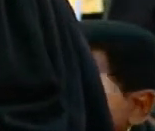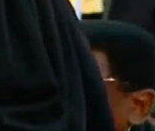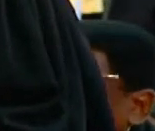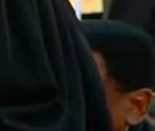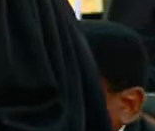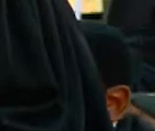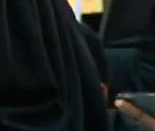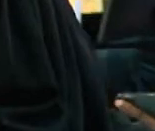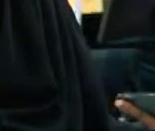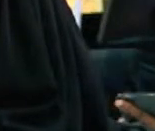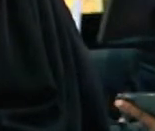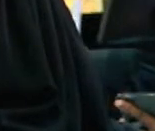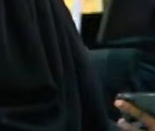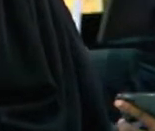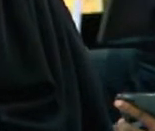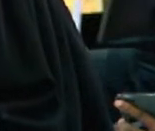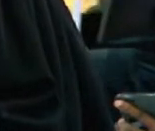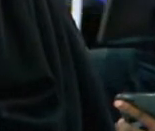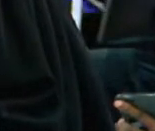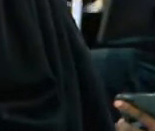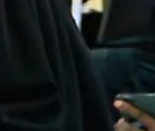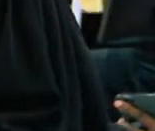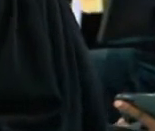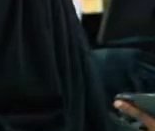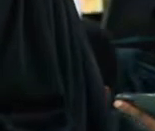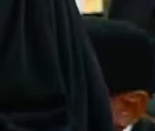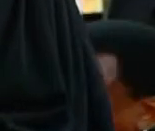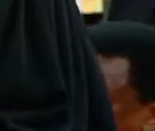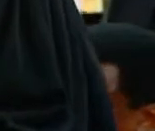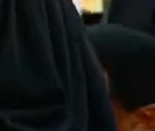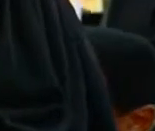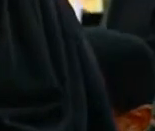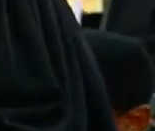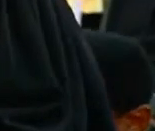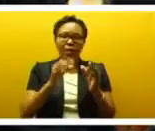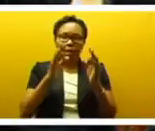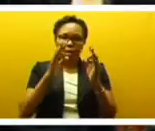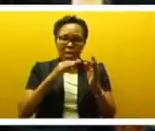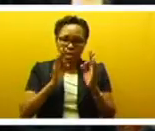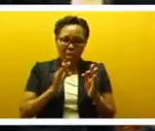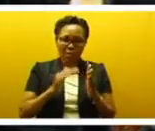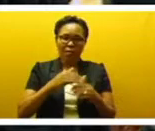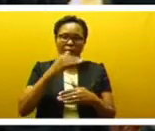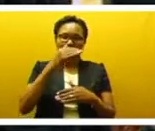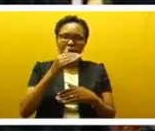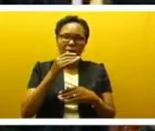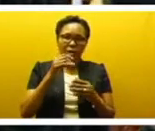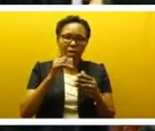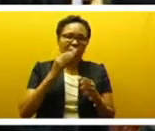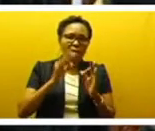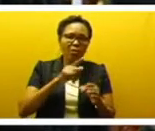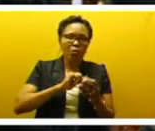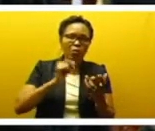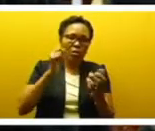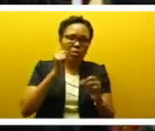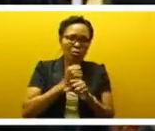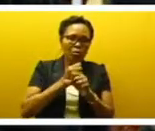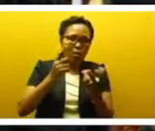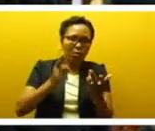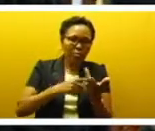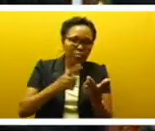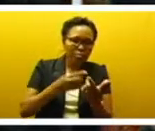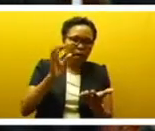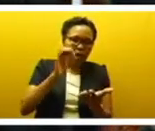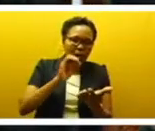wrongdoings that are complained of. And thirdly, that after, whether it is a recount or a retally, the